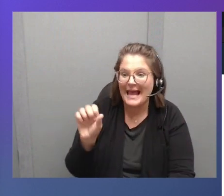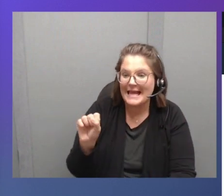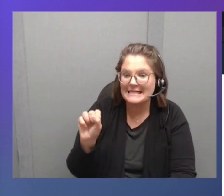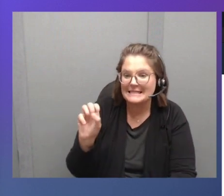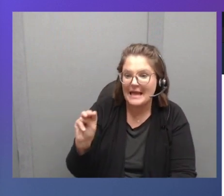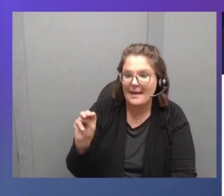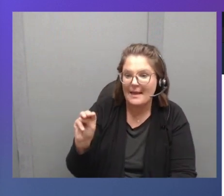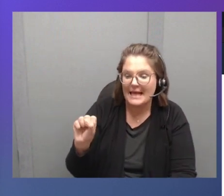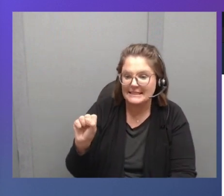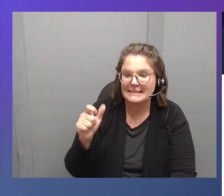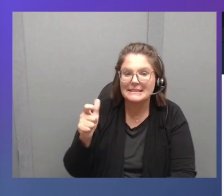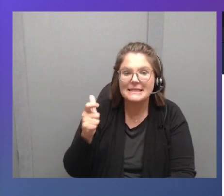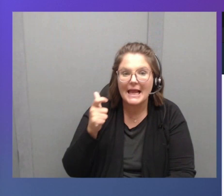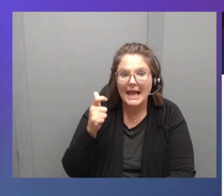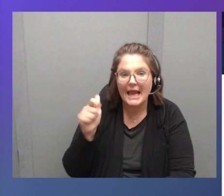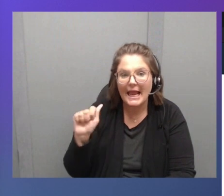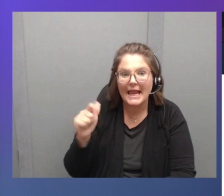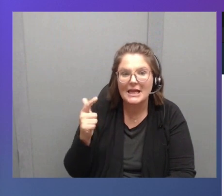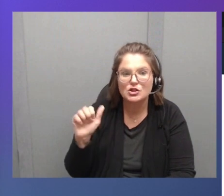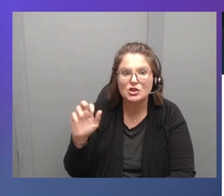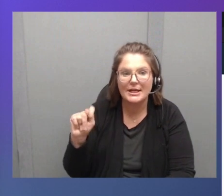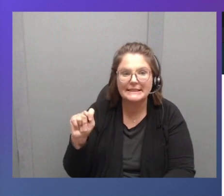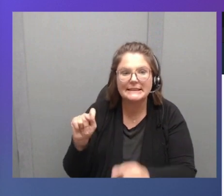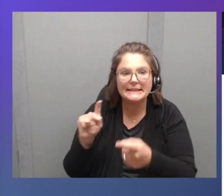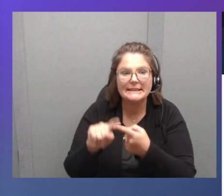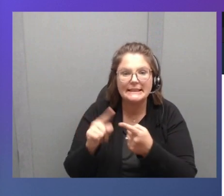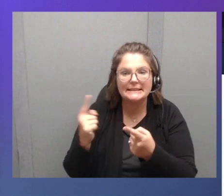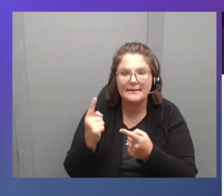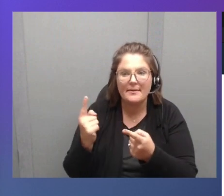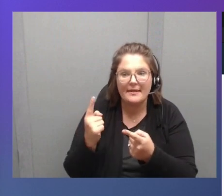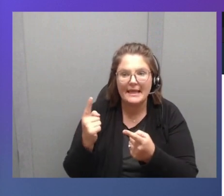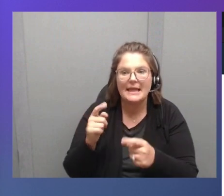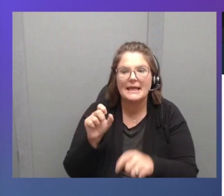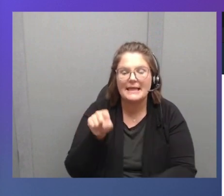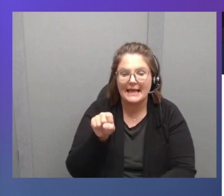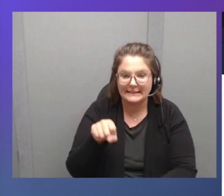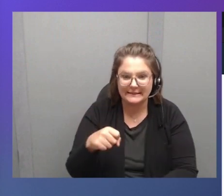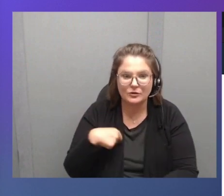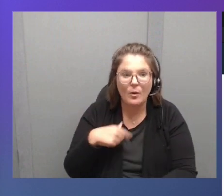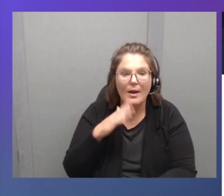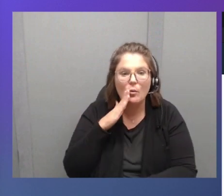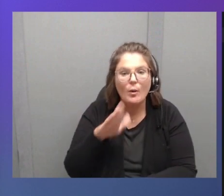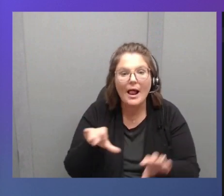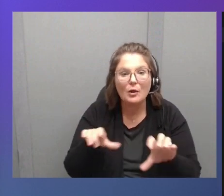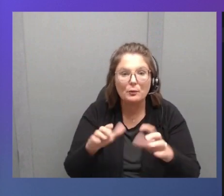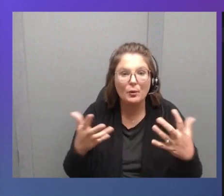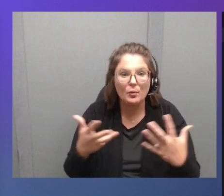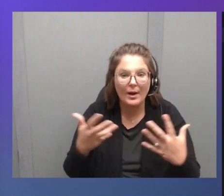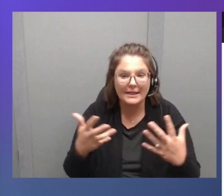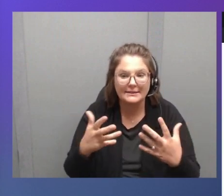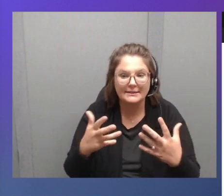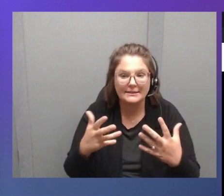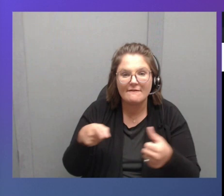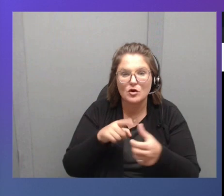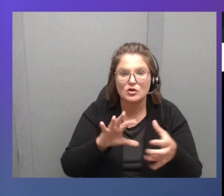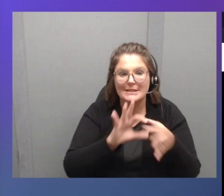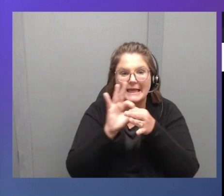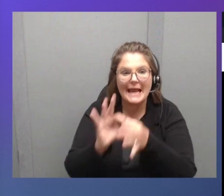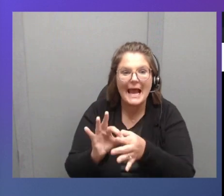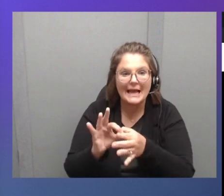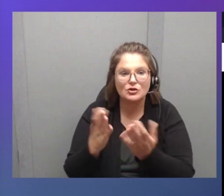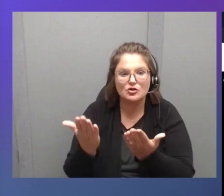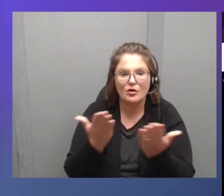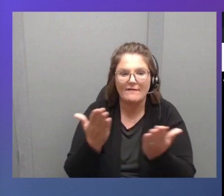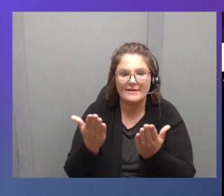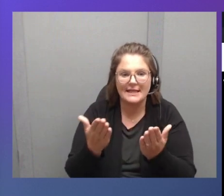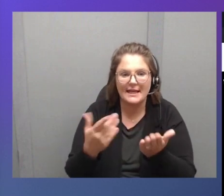of pathway, right? It does. So what I'm going to do is I'm going to first connect to this server, and then I'll talk you through what's